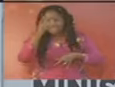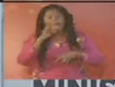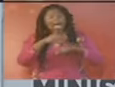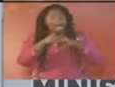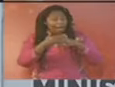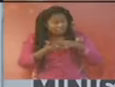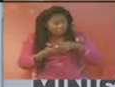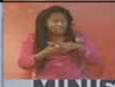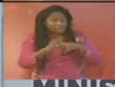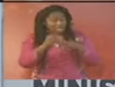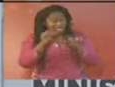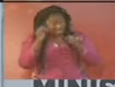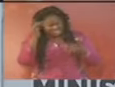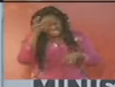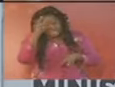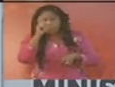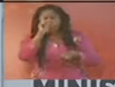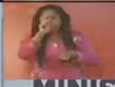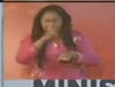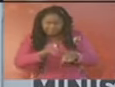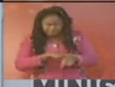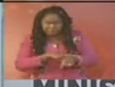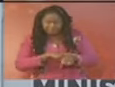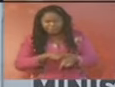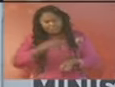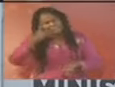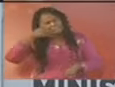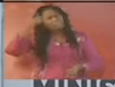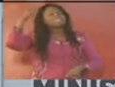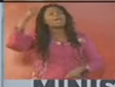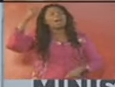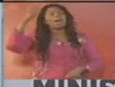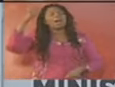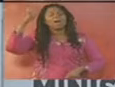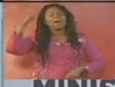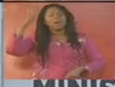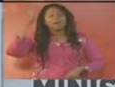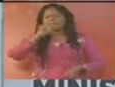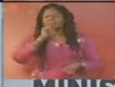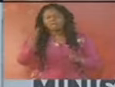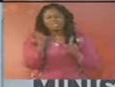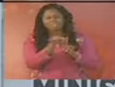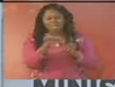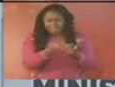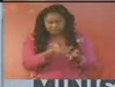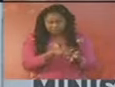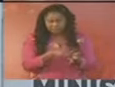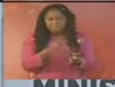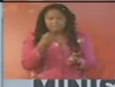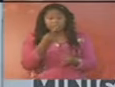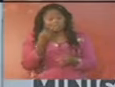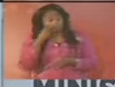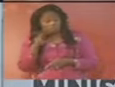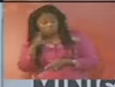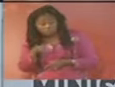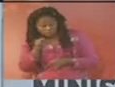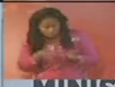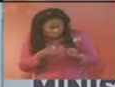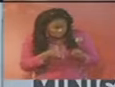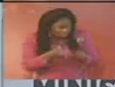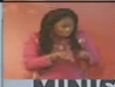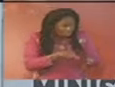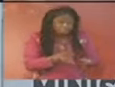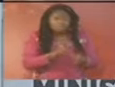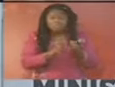individual to the next, is just above 2.3. If we if we use that sort of modeling and